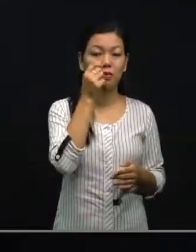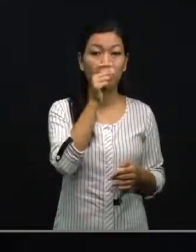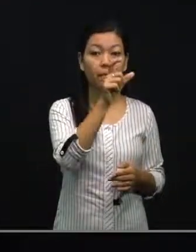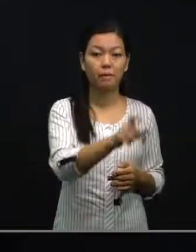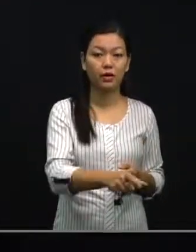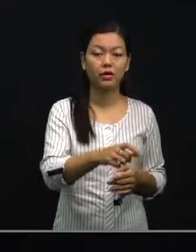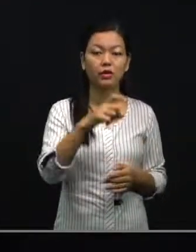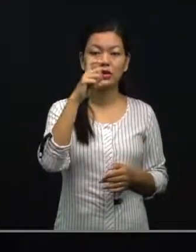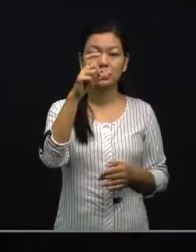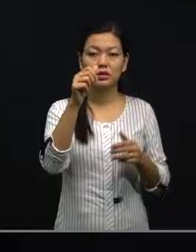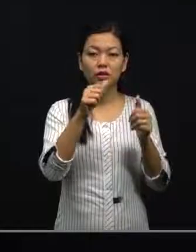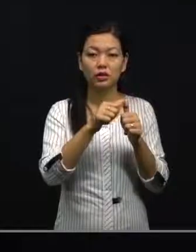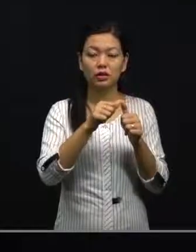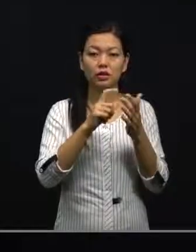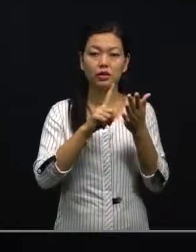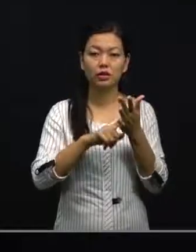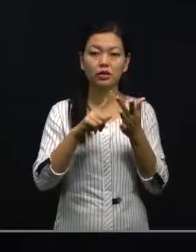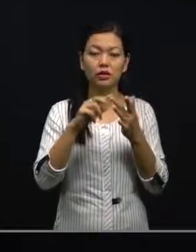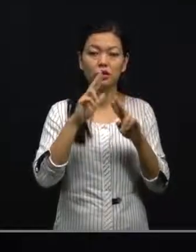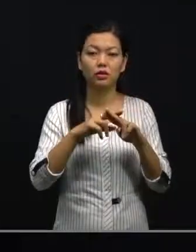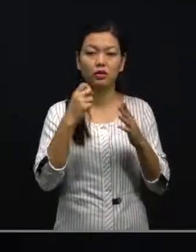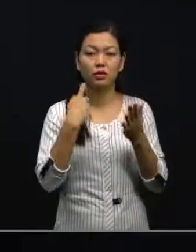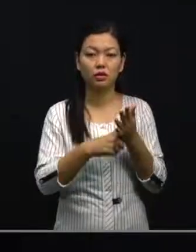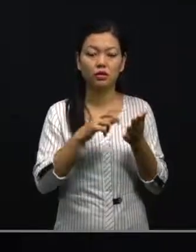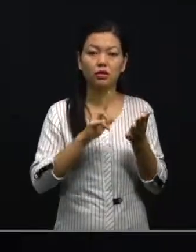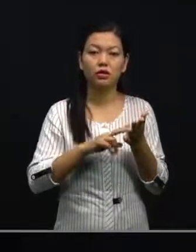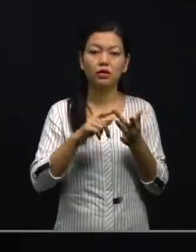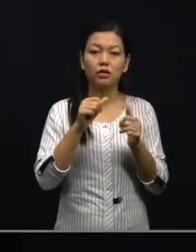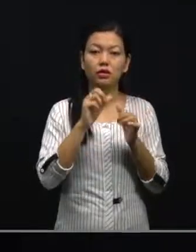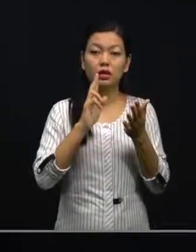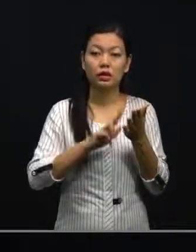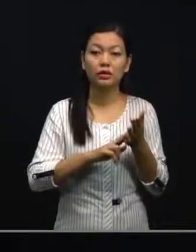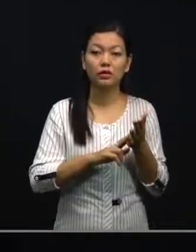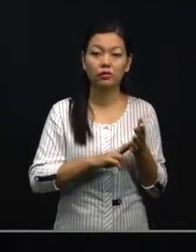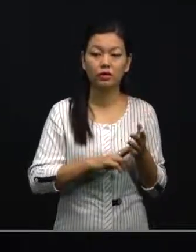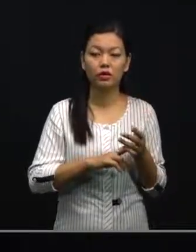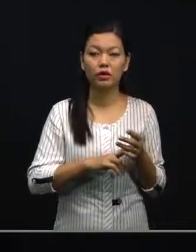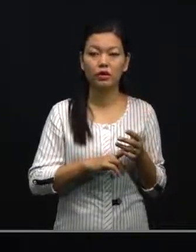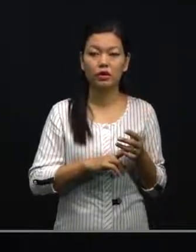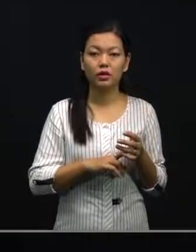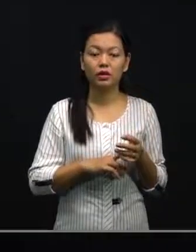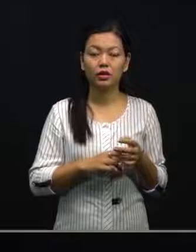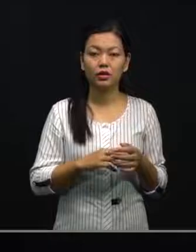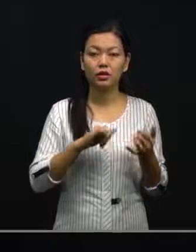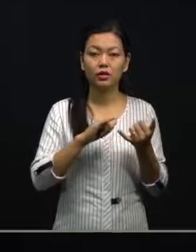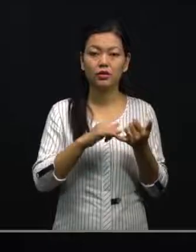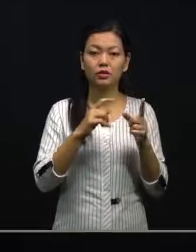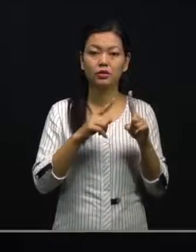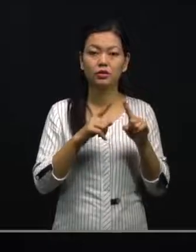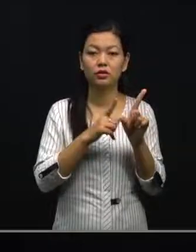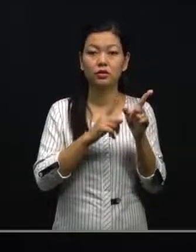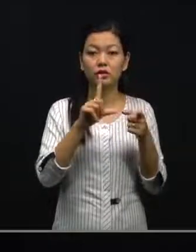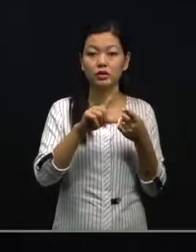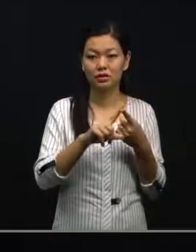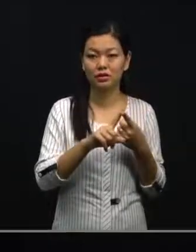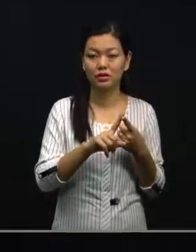that kind of in a very Californian style he did that. So he's very Americanized, we can say. Then he is also very